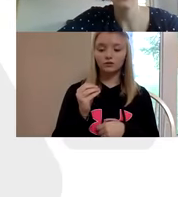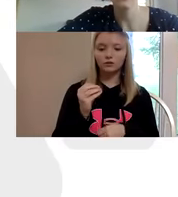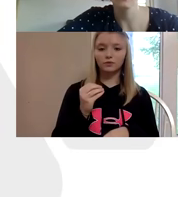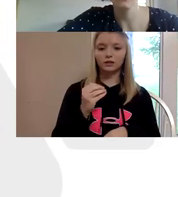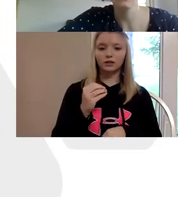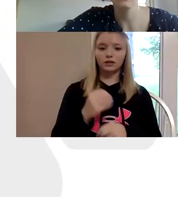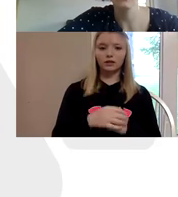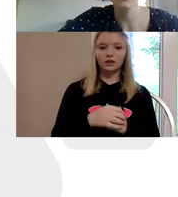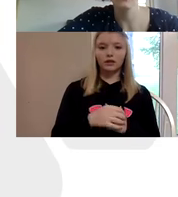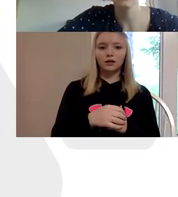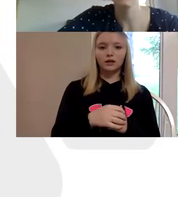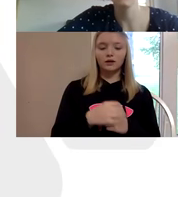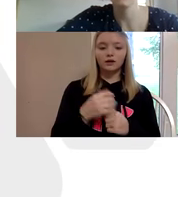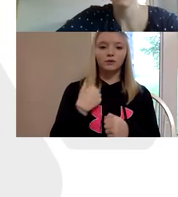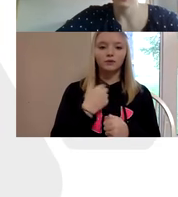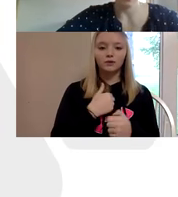we will